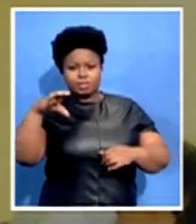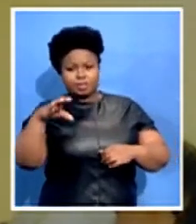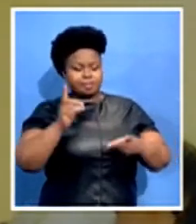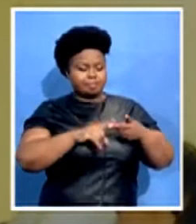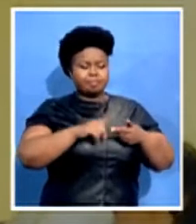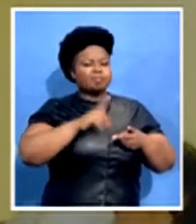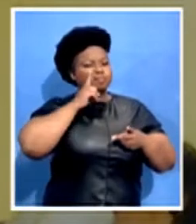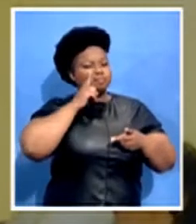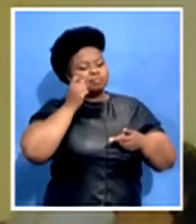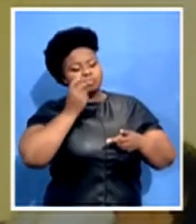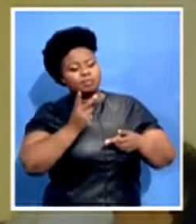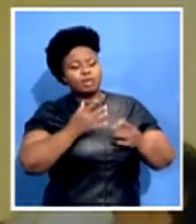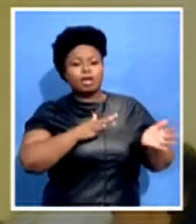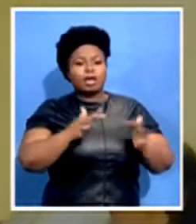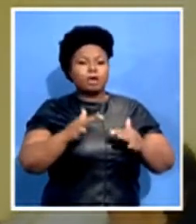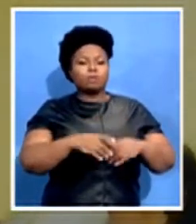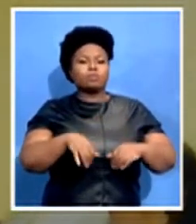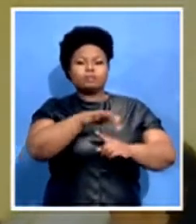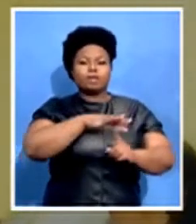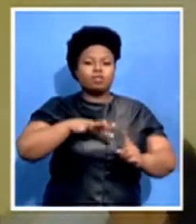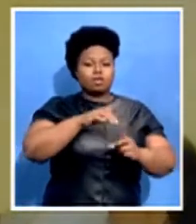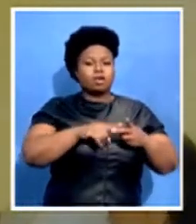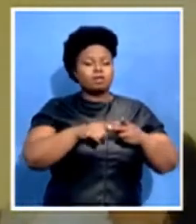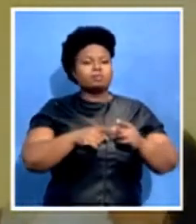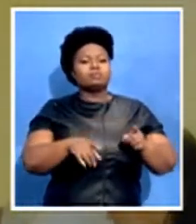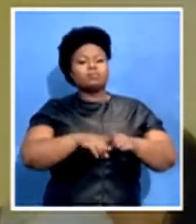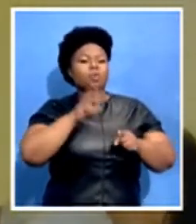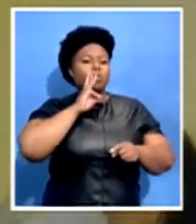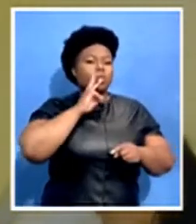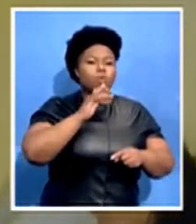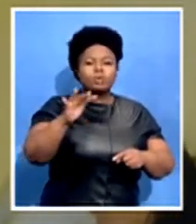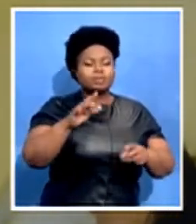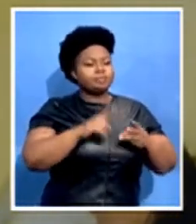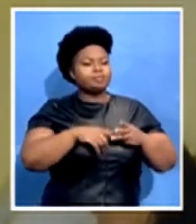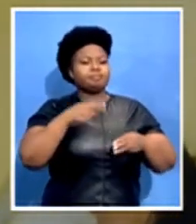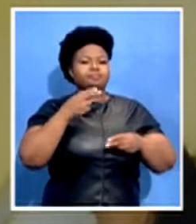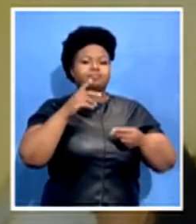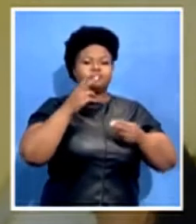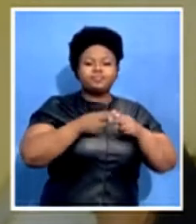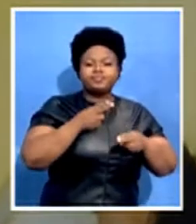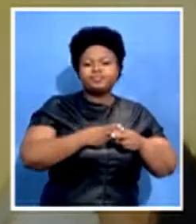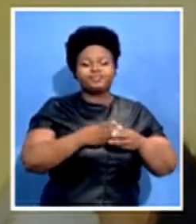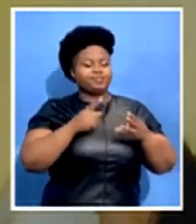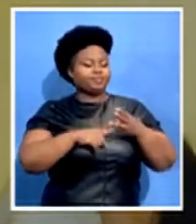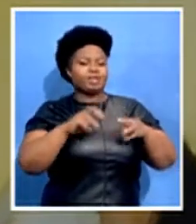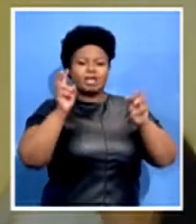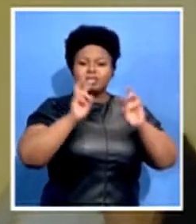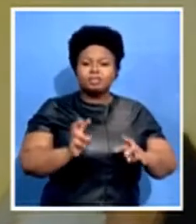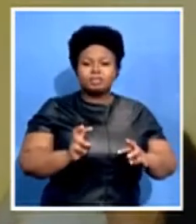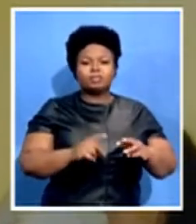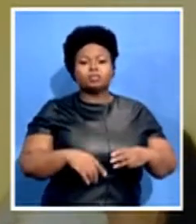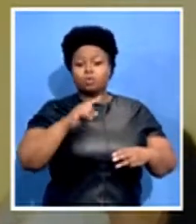the infrastructure like water, sanitation, electricity, because we can then have